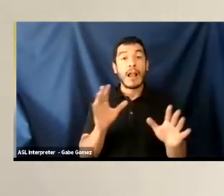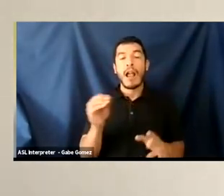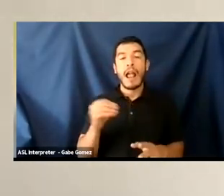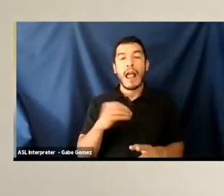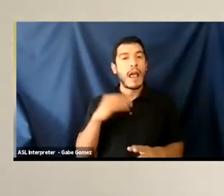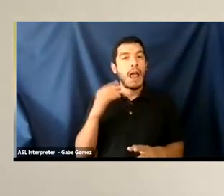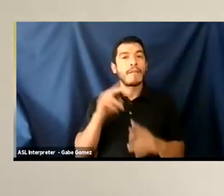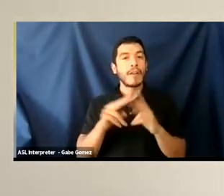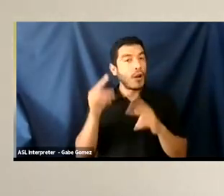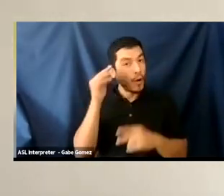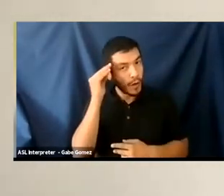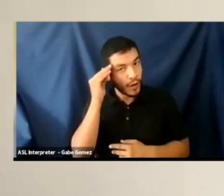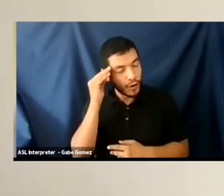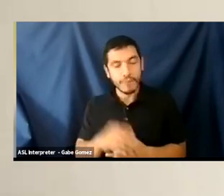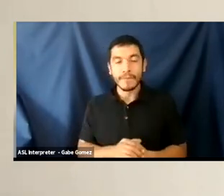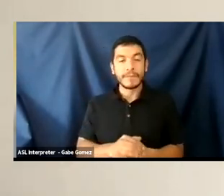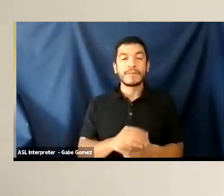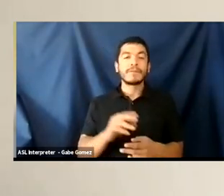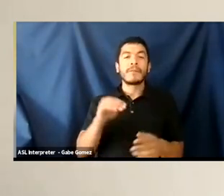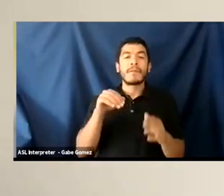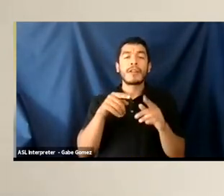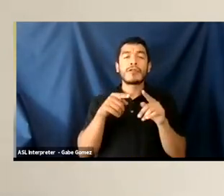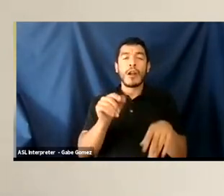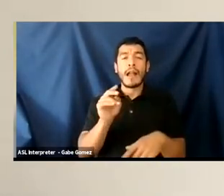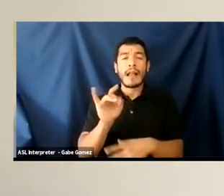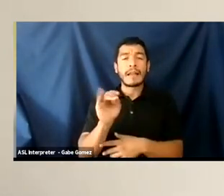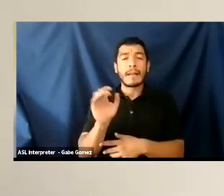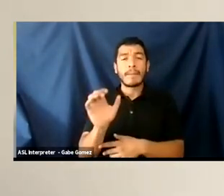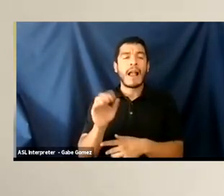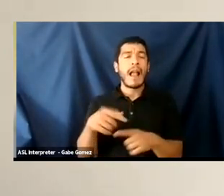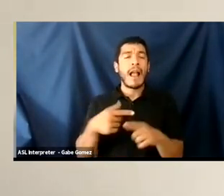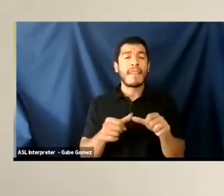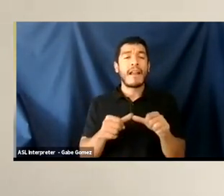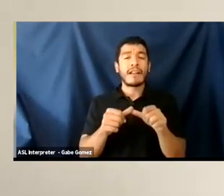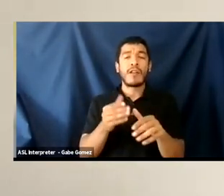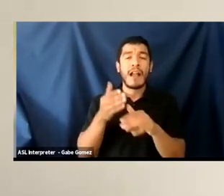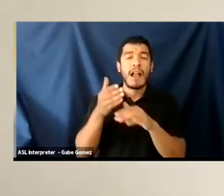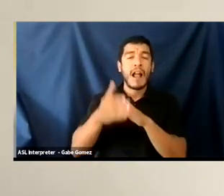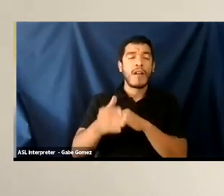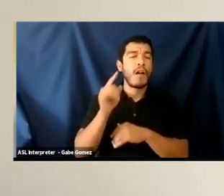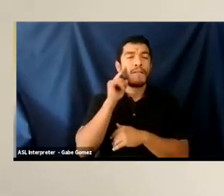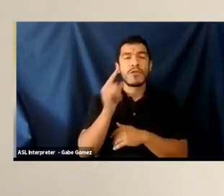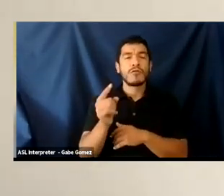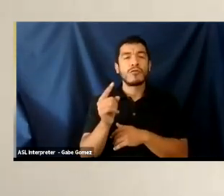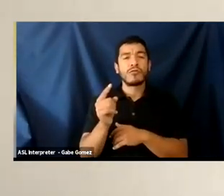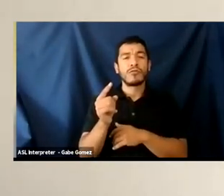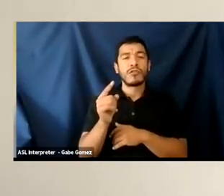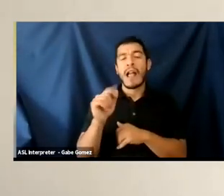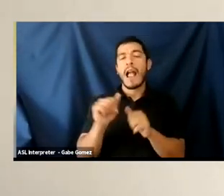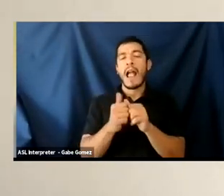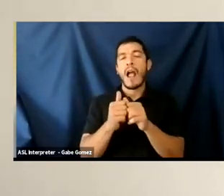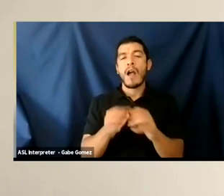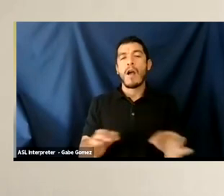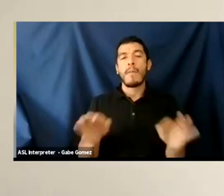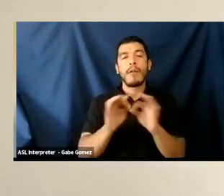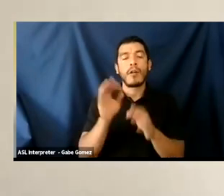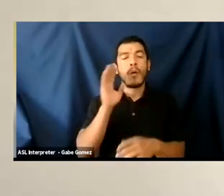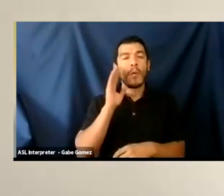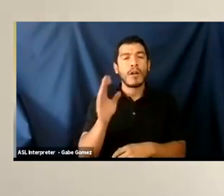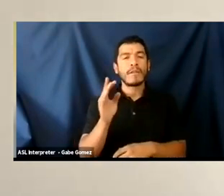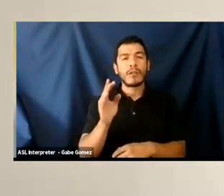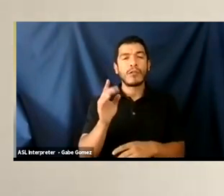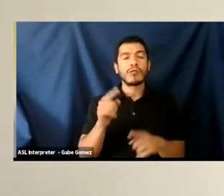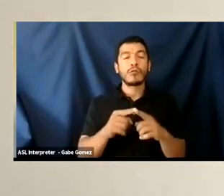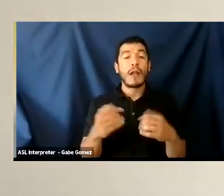conscious during Andy Mack and then continuing afterwards, in terms of just how important it was to